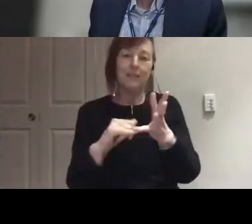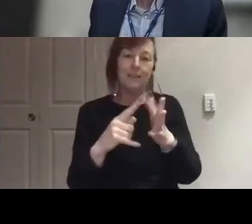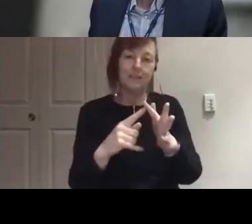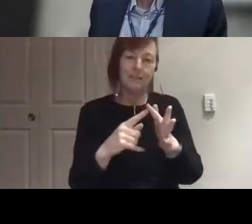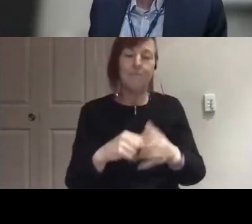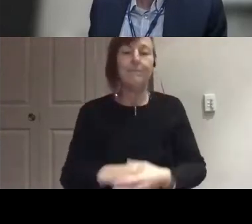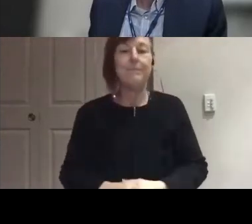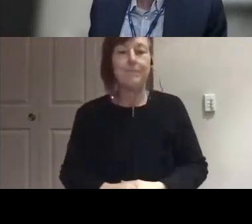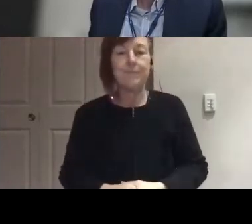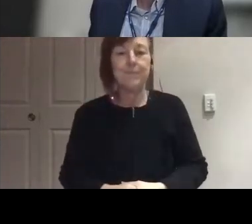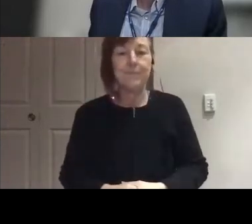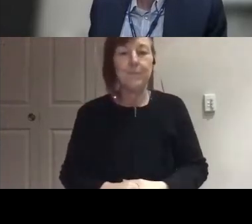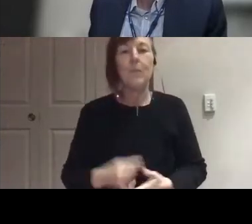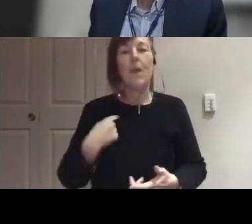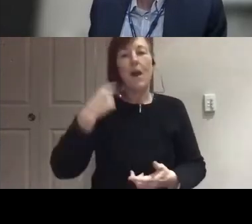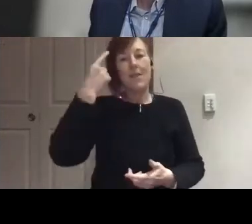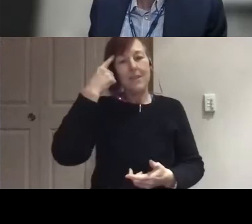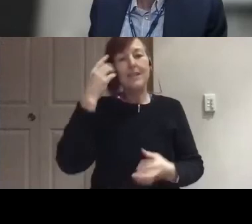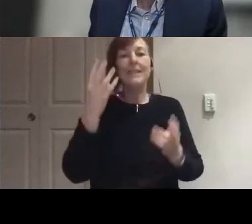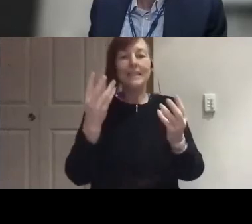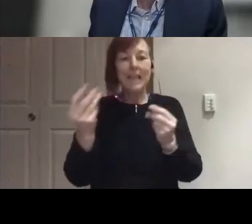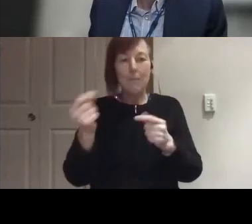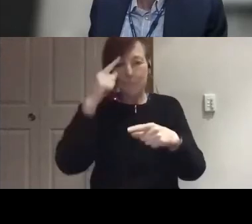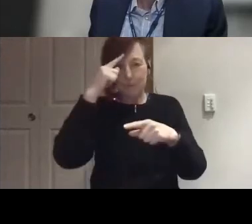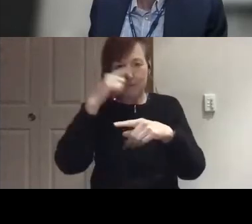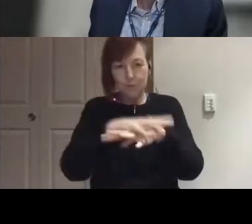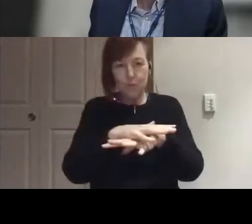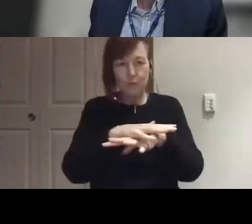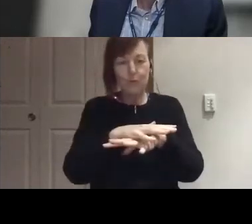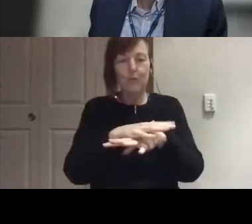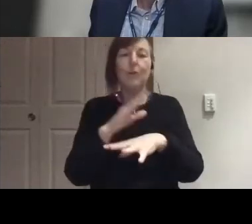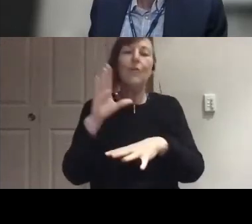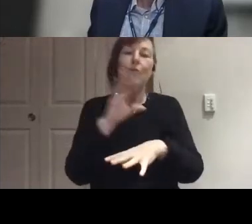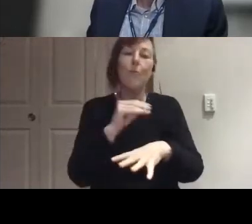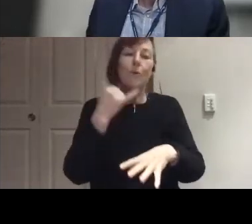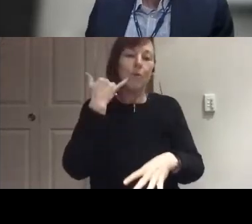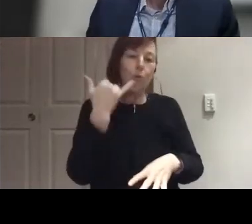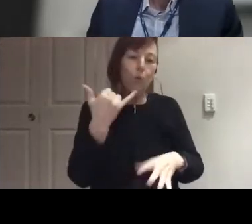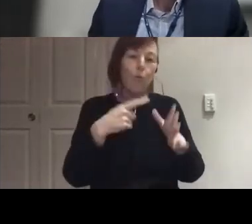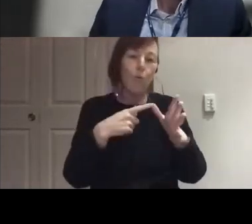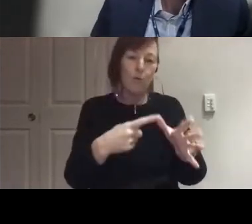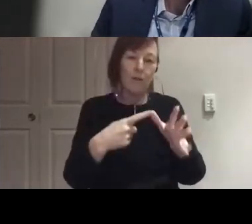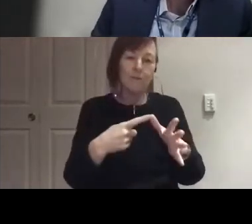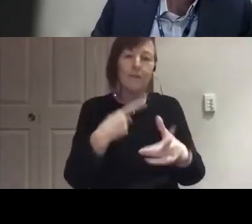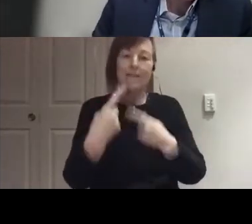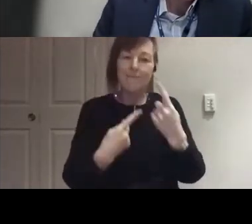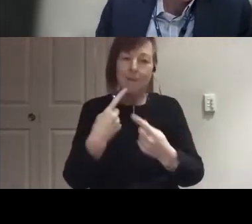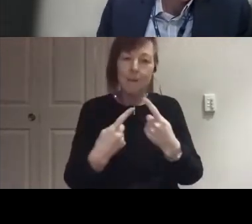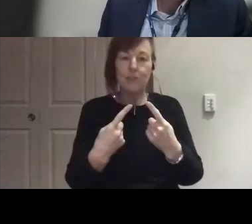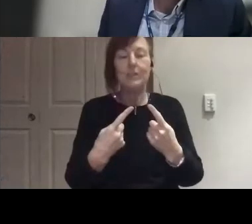the chat there is some confused messaging, that's because of this. It's unavoidable because of the big numbers. So be